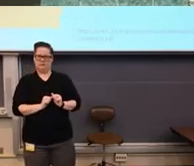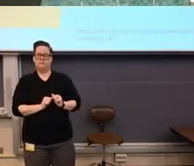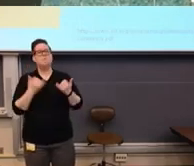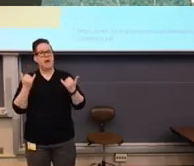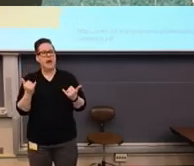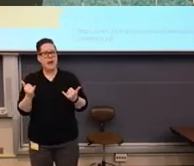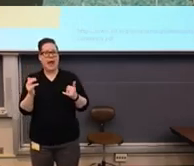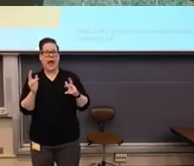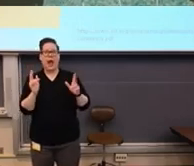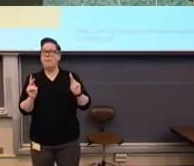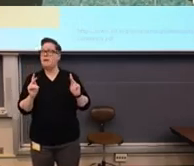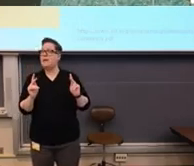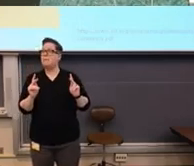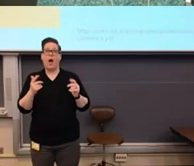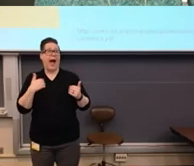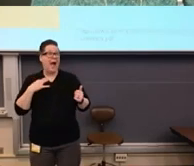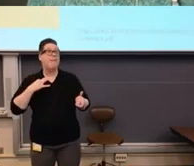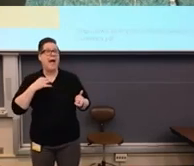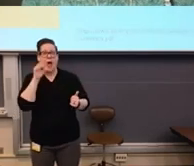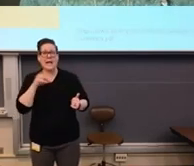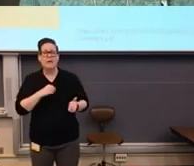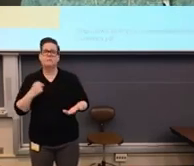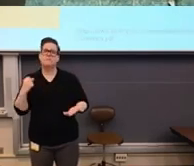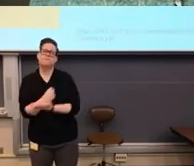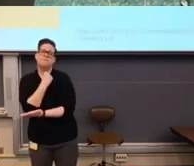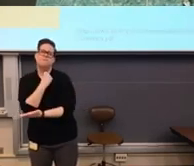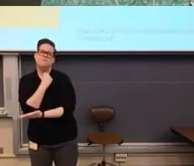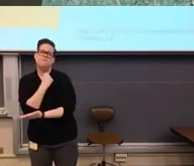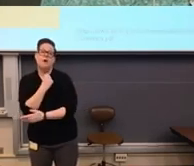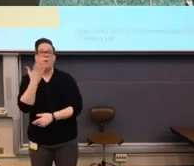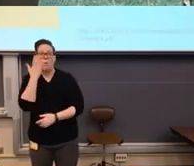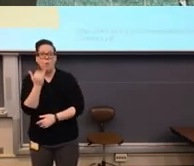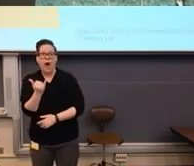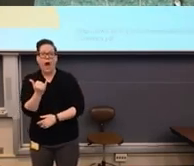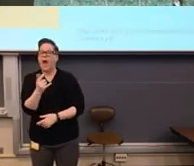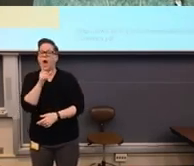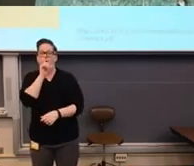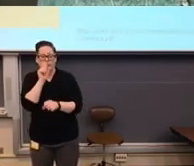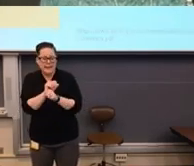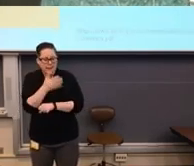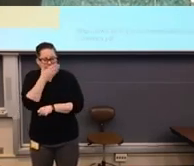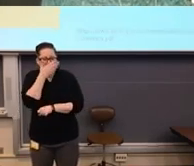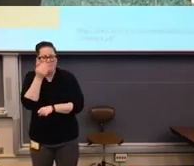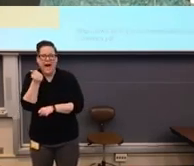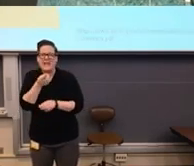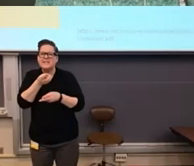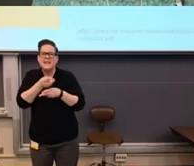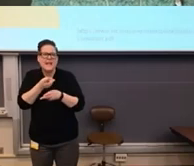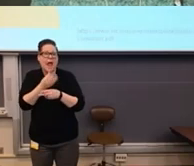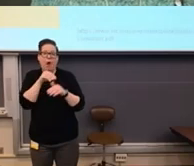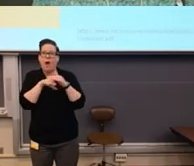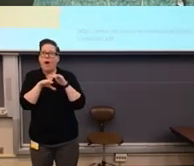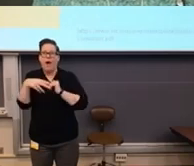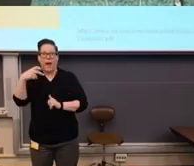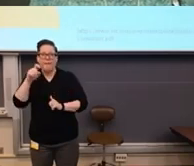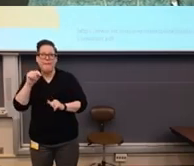very disappointed if they're not accepted in clinical trials because the best state of the art care and access to things like PET